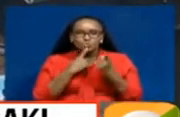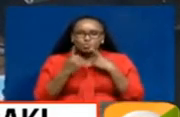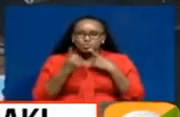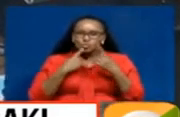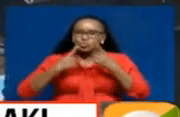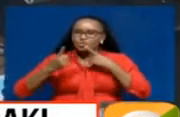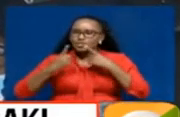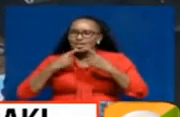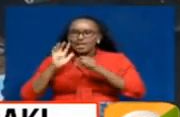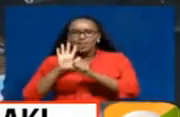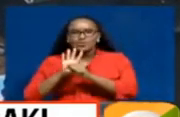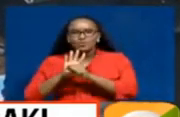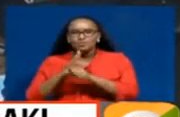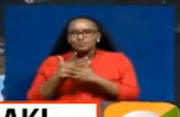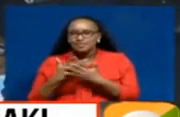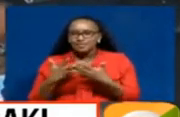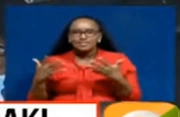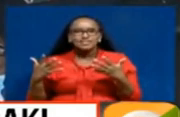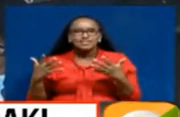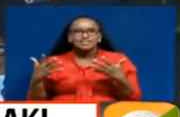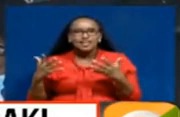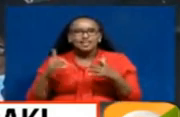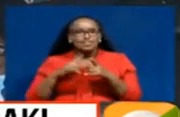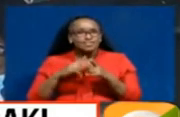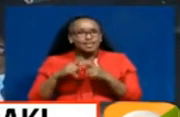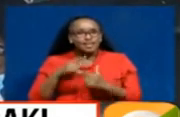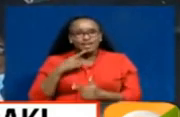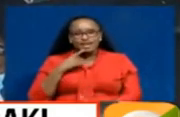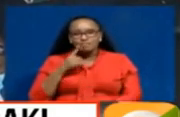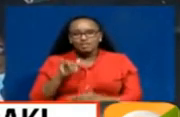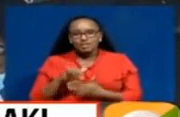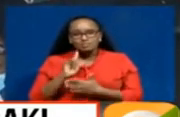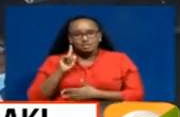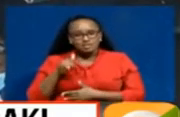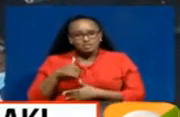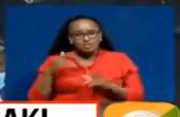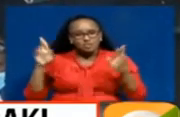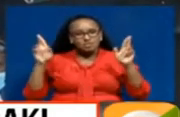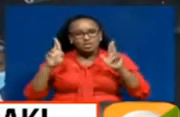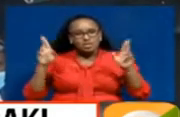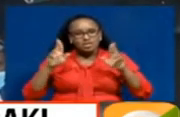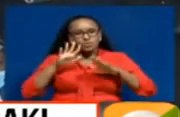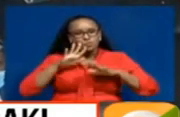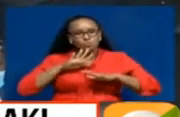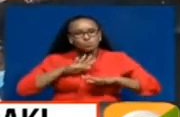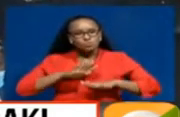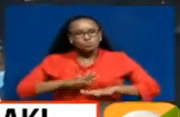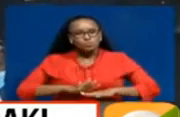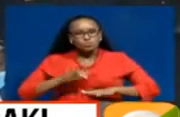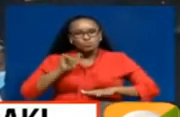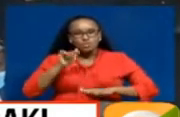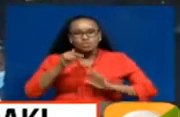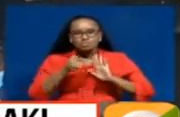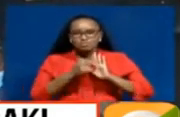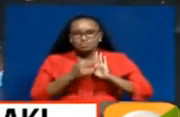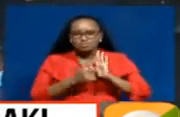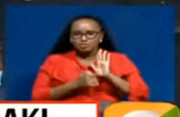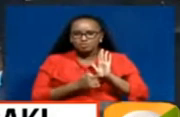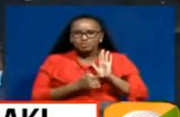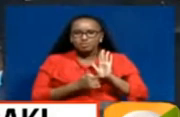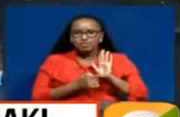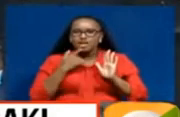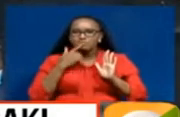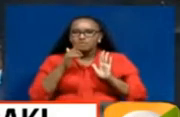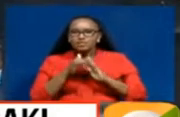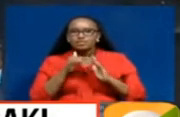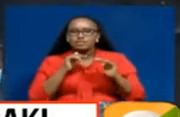and talked. In the end, I said, I'm ready to come down to this point.